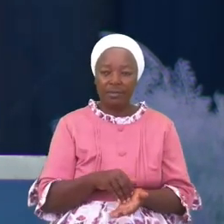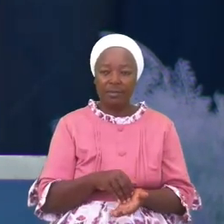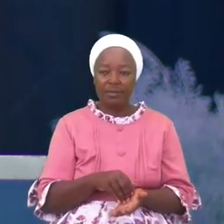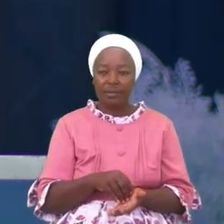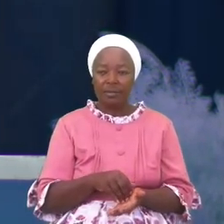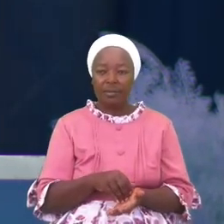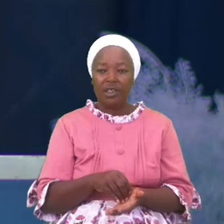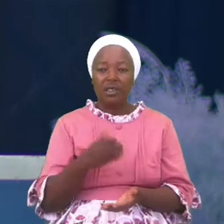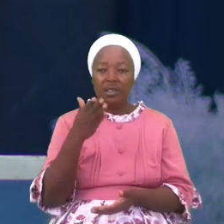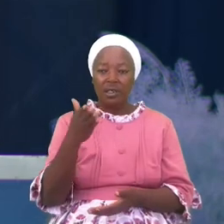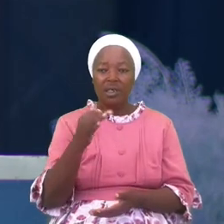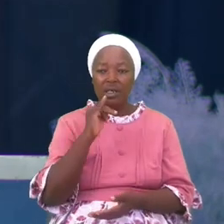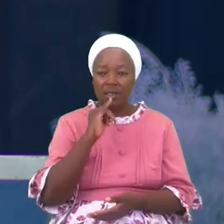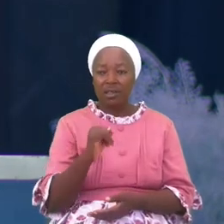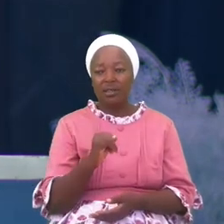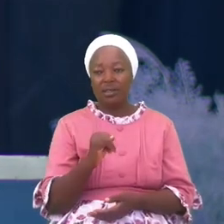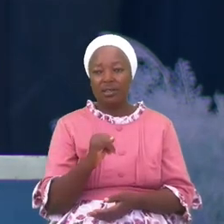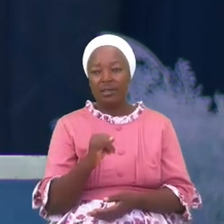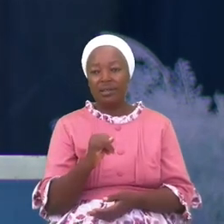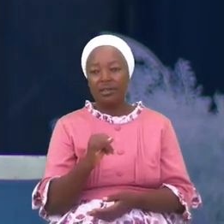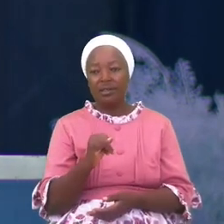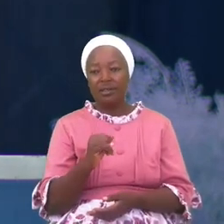a player. Just